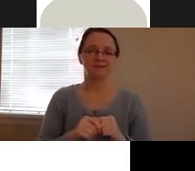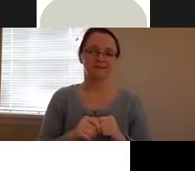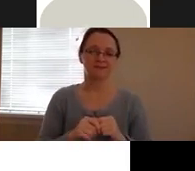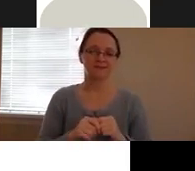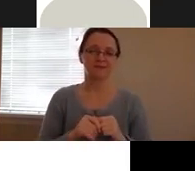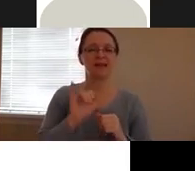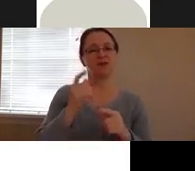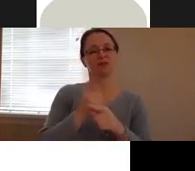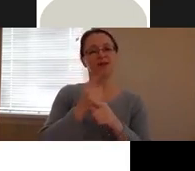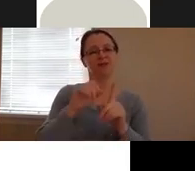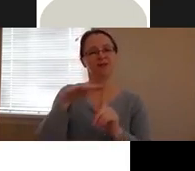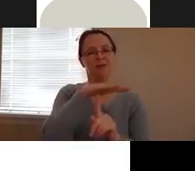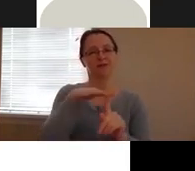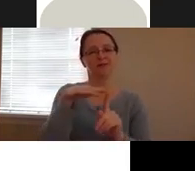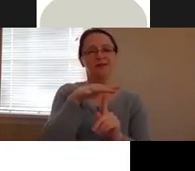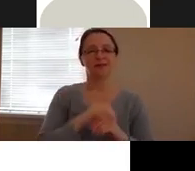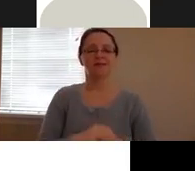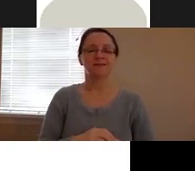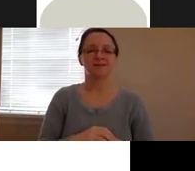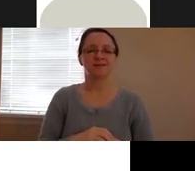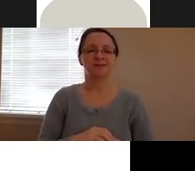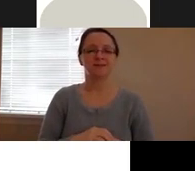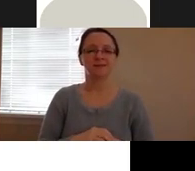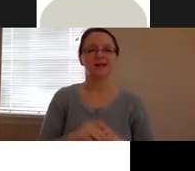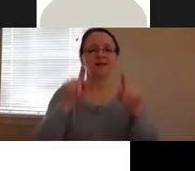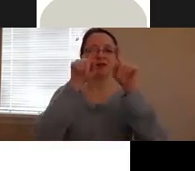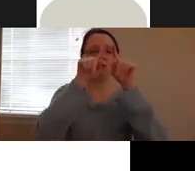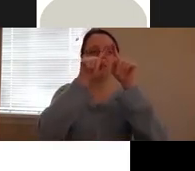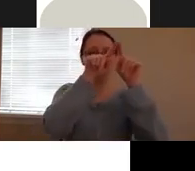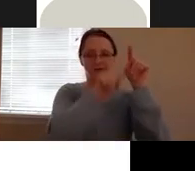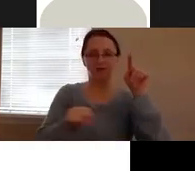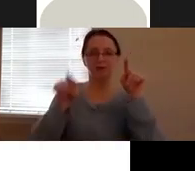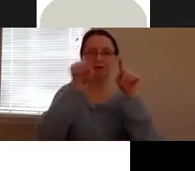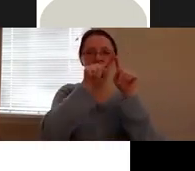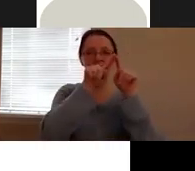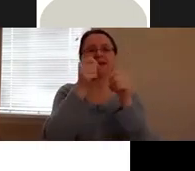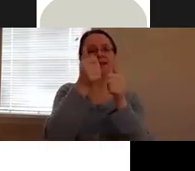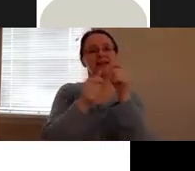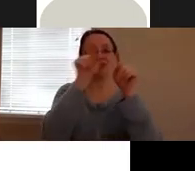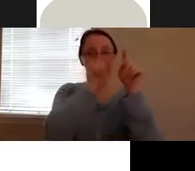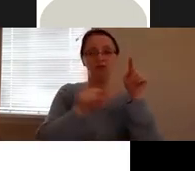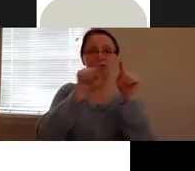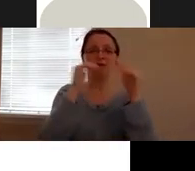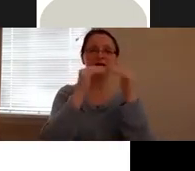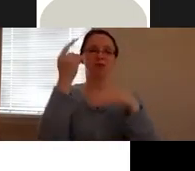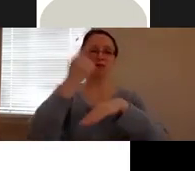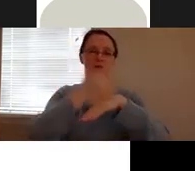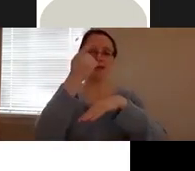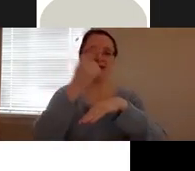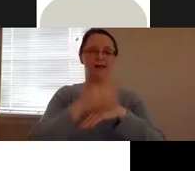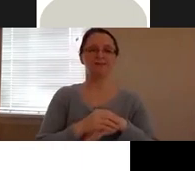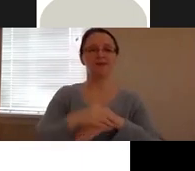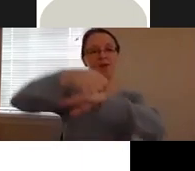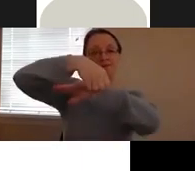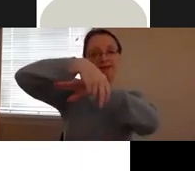movements. So each circle here is 1 day, And it goes from midnight,